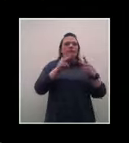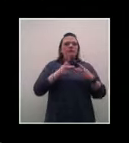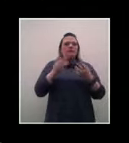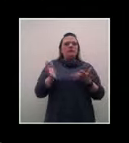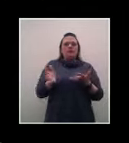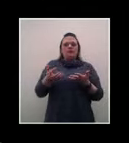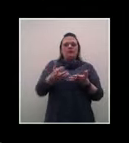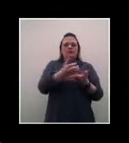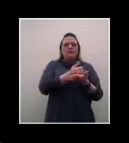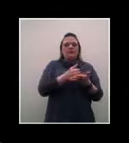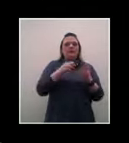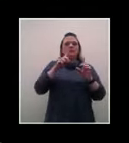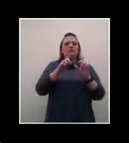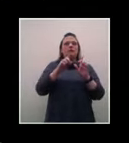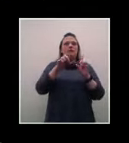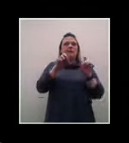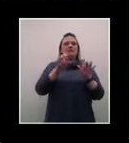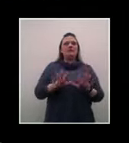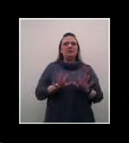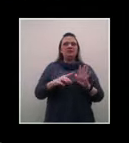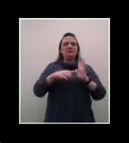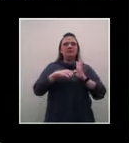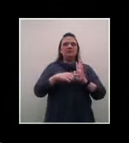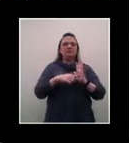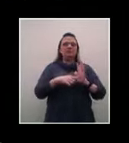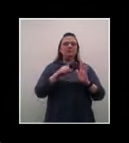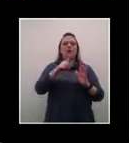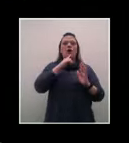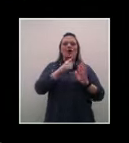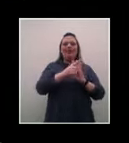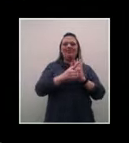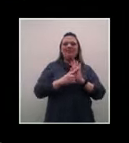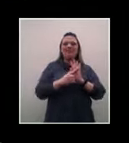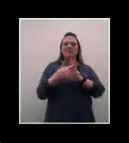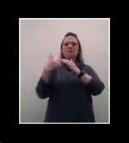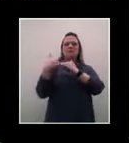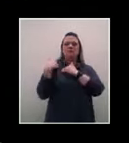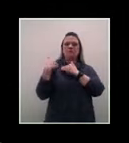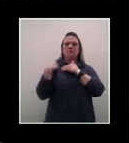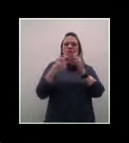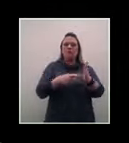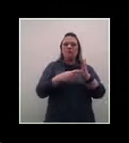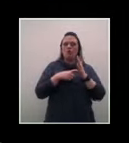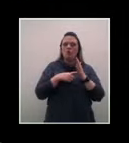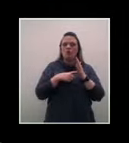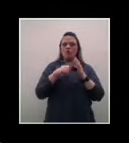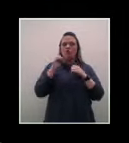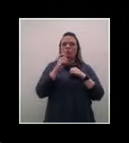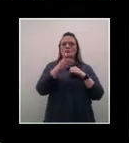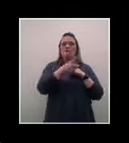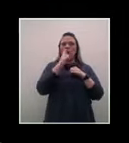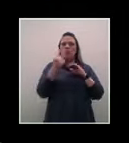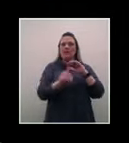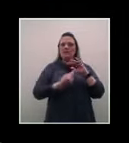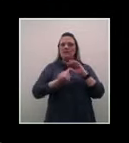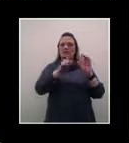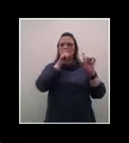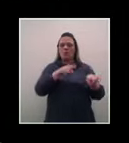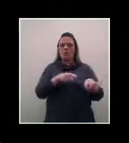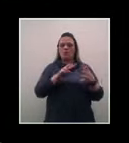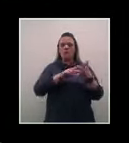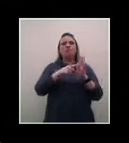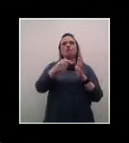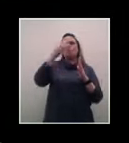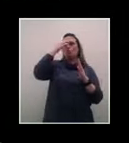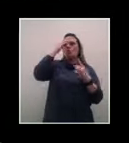people to send a test are legally obligated to give you access to those isolation orders, so you'll know what you have to do and you'll